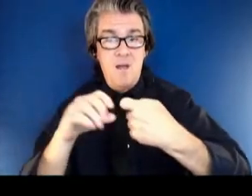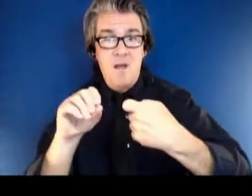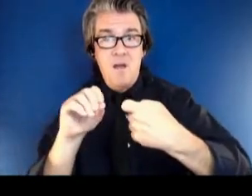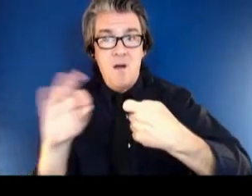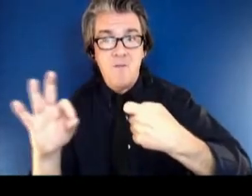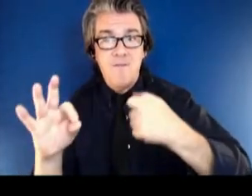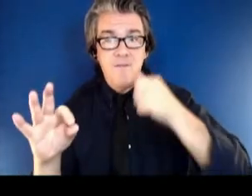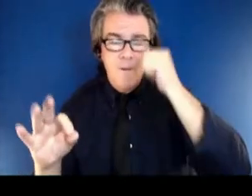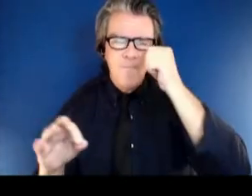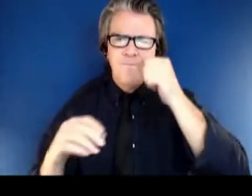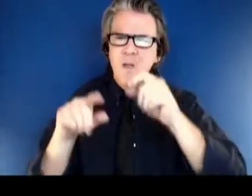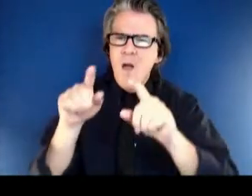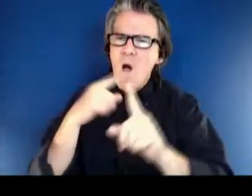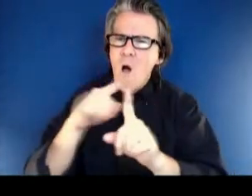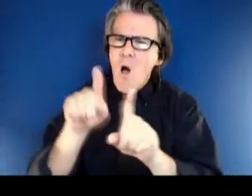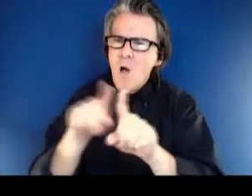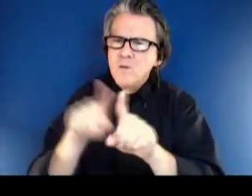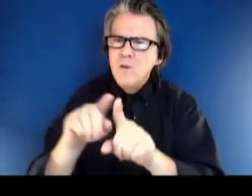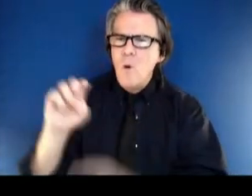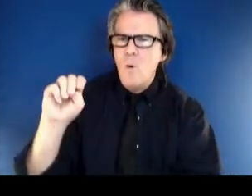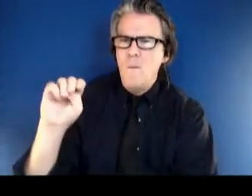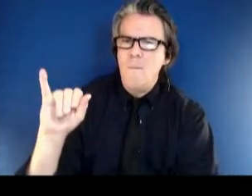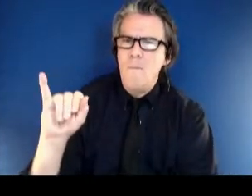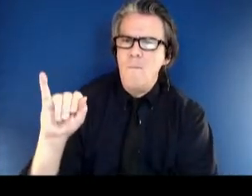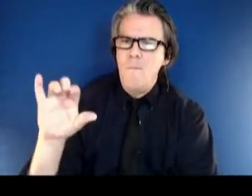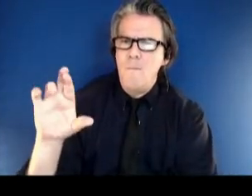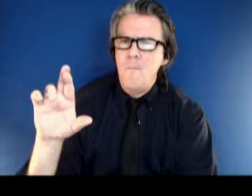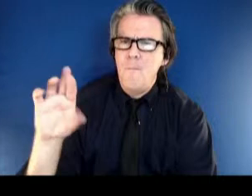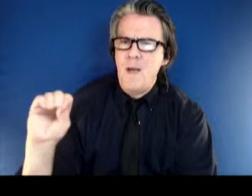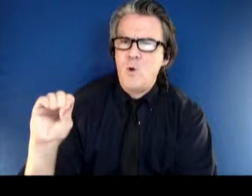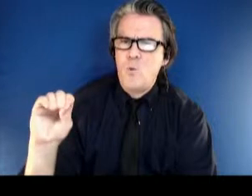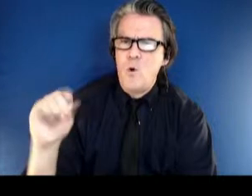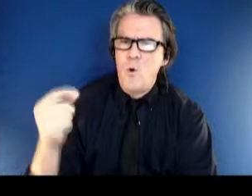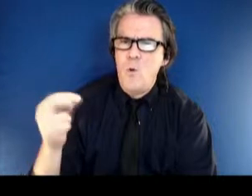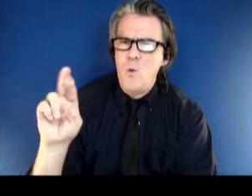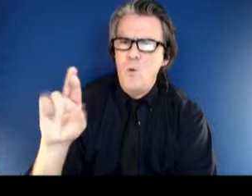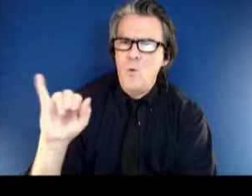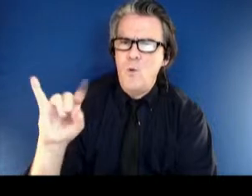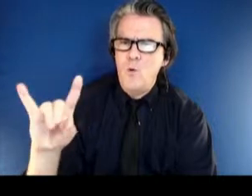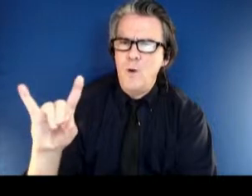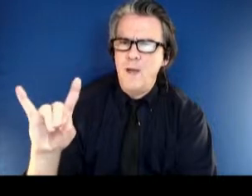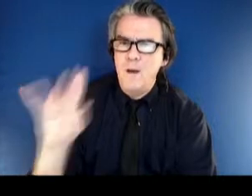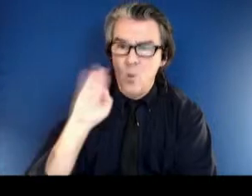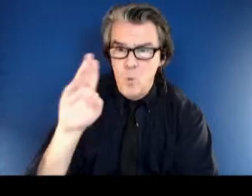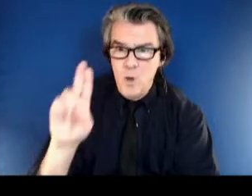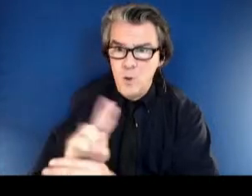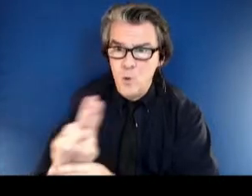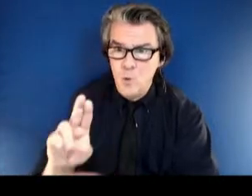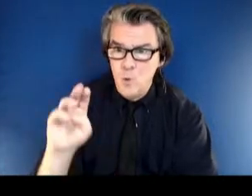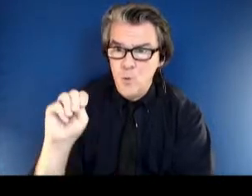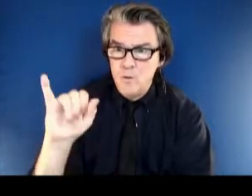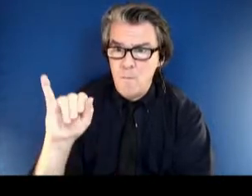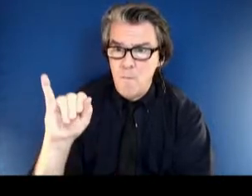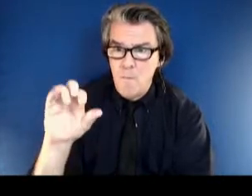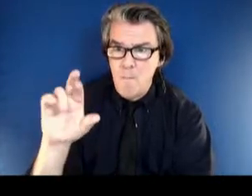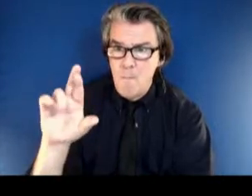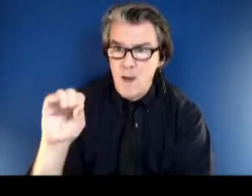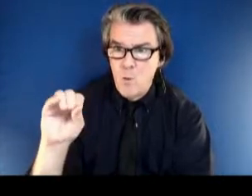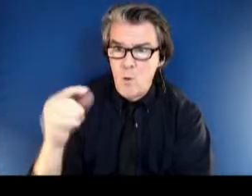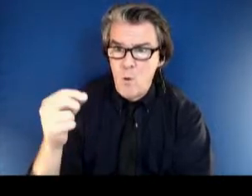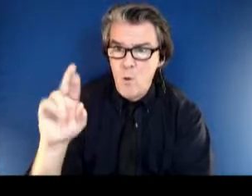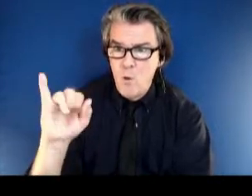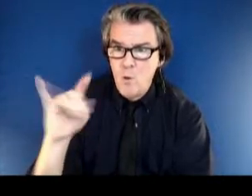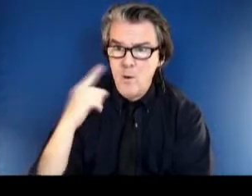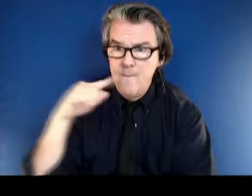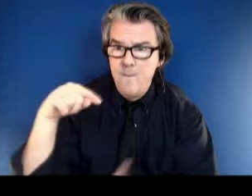generation or microgrids in use for this particular event? And then can you talk about how we're expecting the winds to come in and how that will affect various